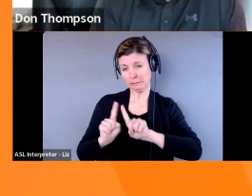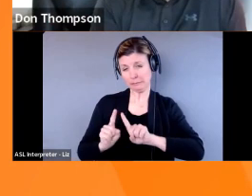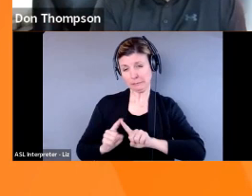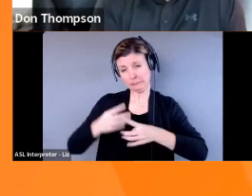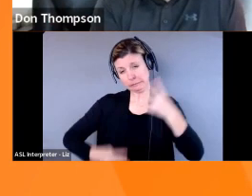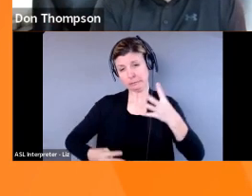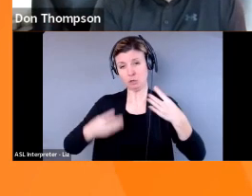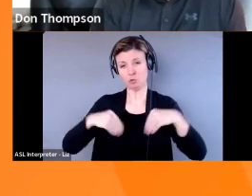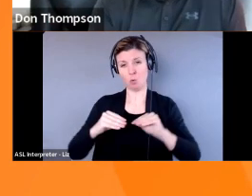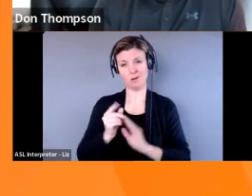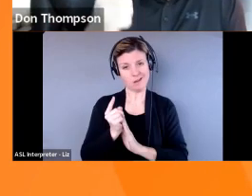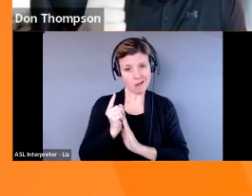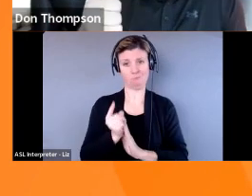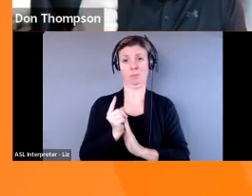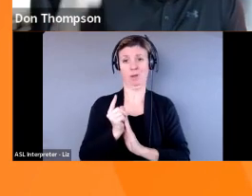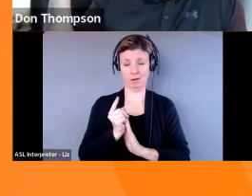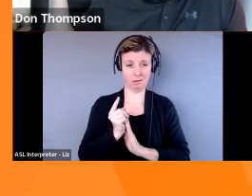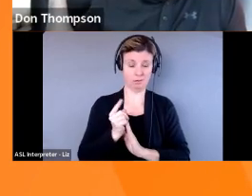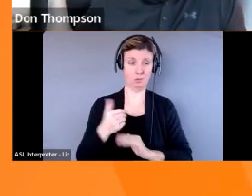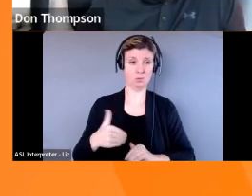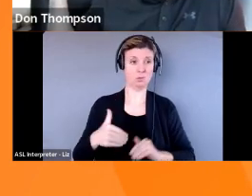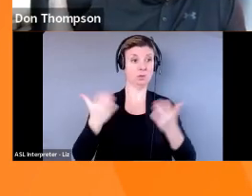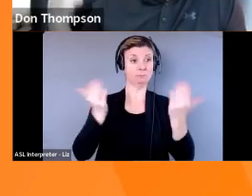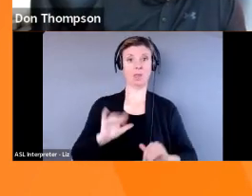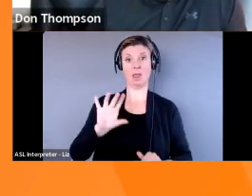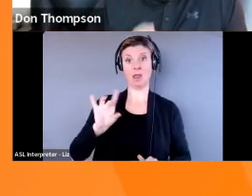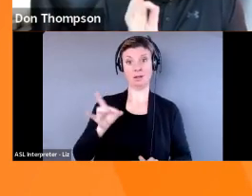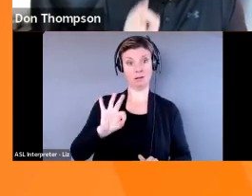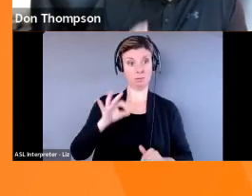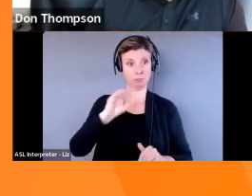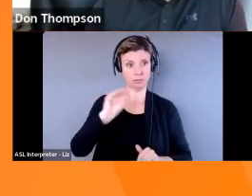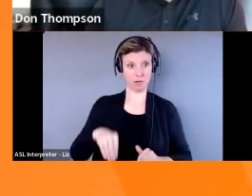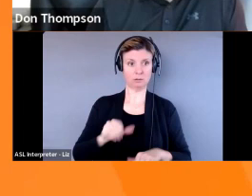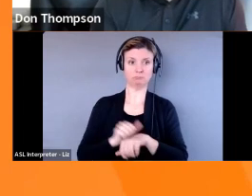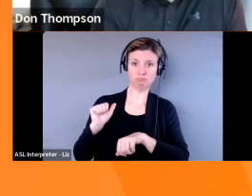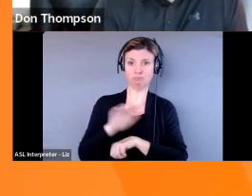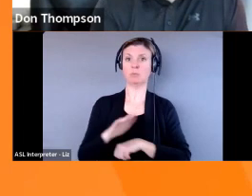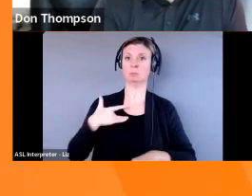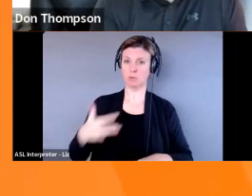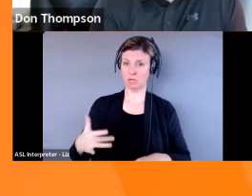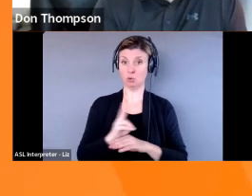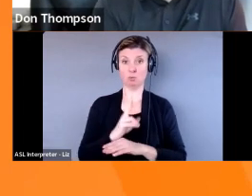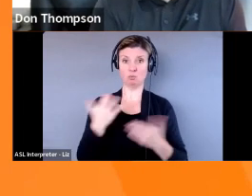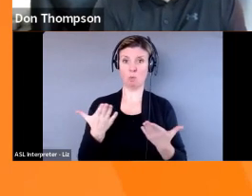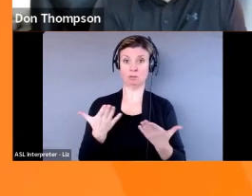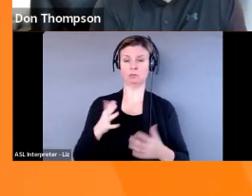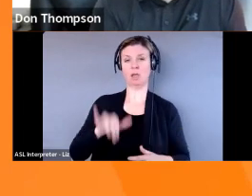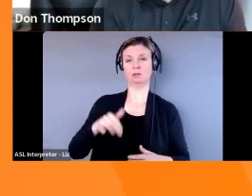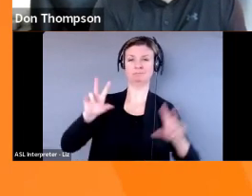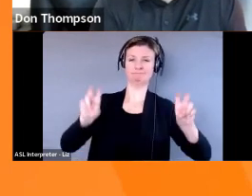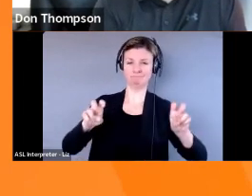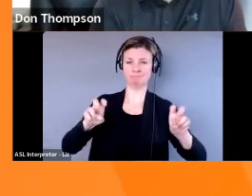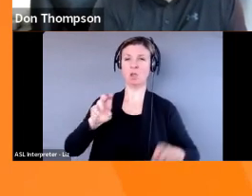means shipment by Prime. So you place your order and it shows up within 2 days. 89% of sellers are using that, and it's definitely something I